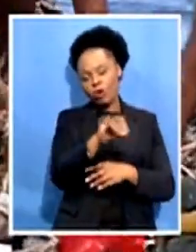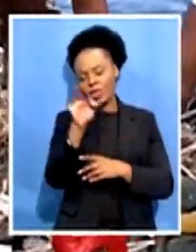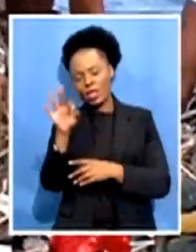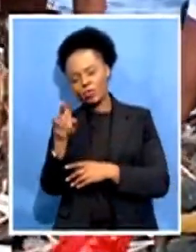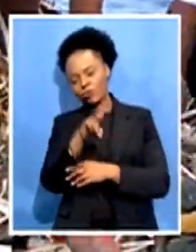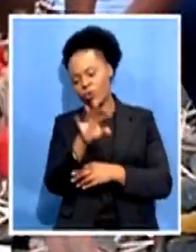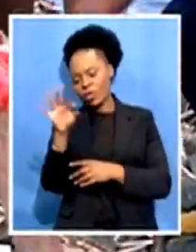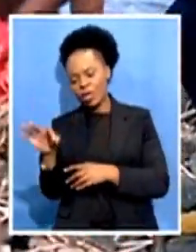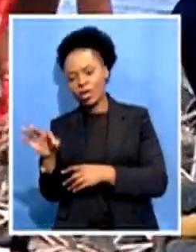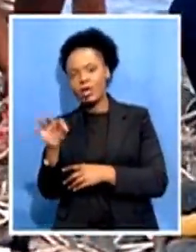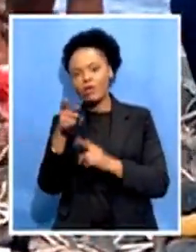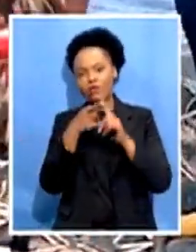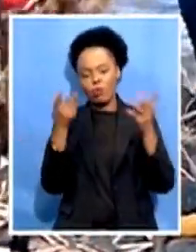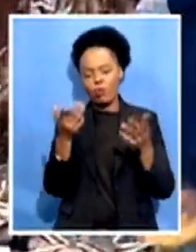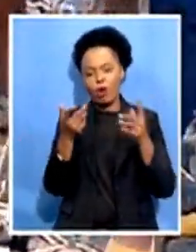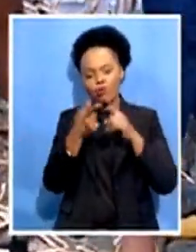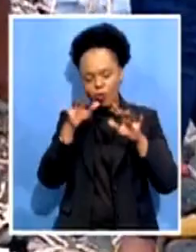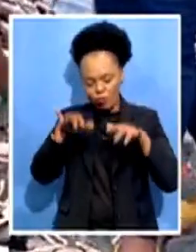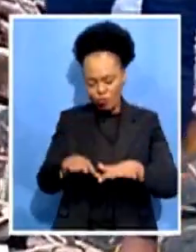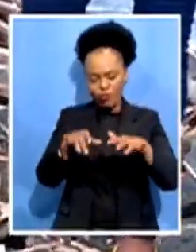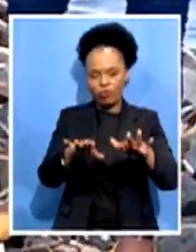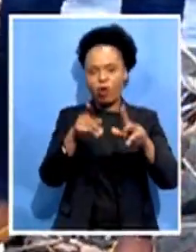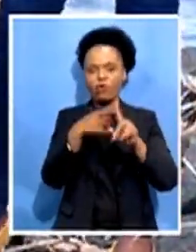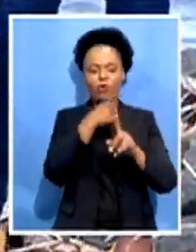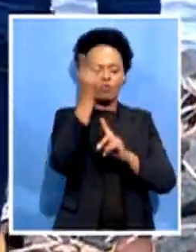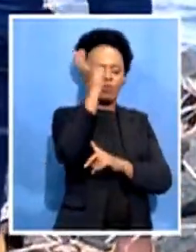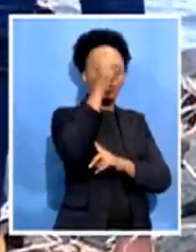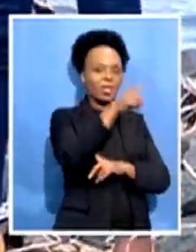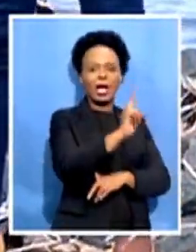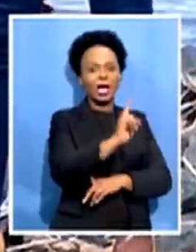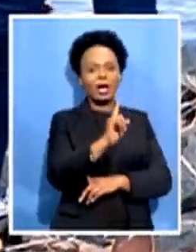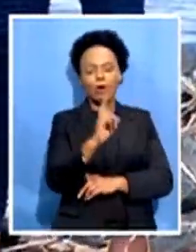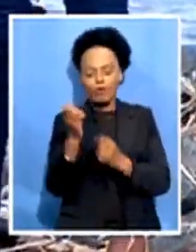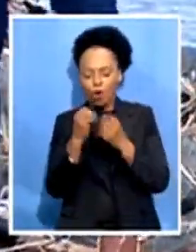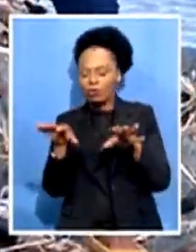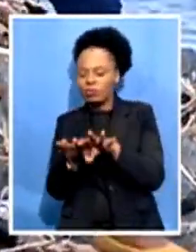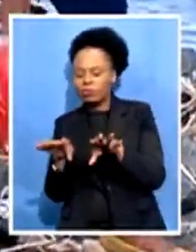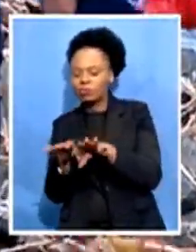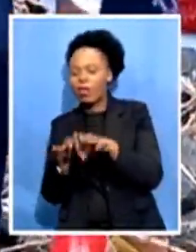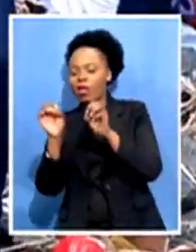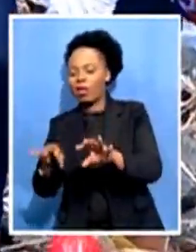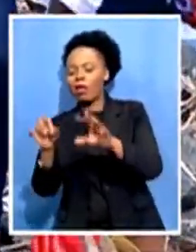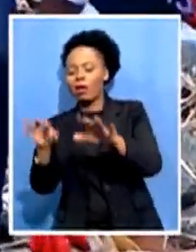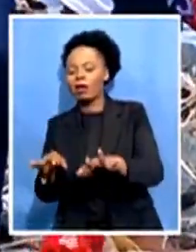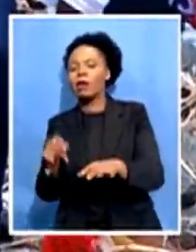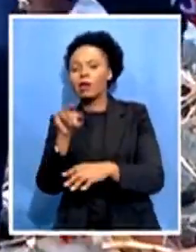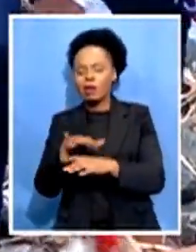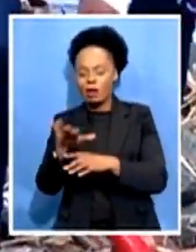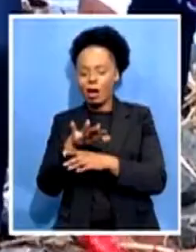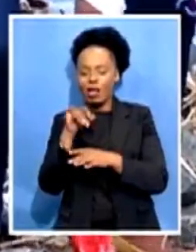and not from the trees. So that's also something that we, you know, people don't know. If we pollute the ocean, then we actually polluting